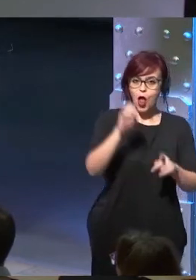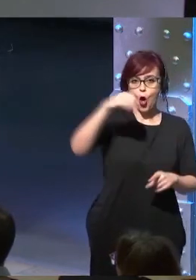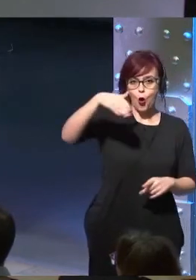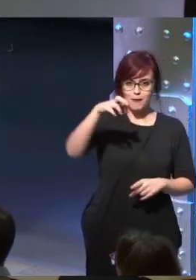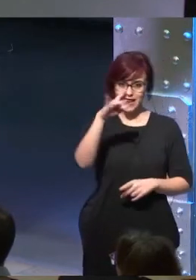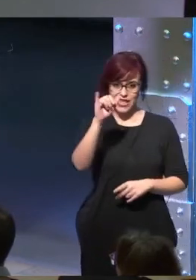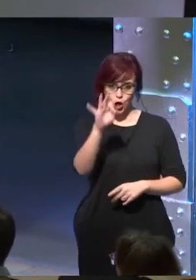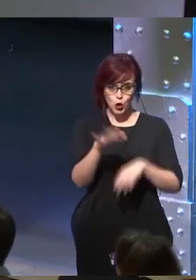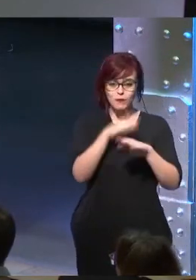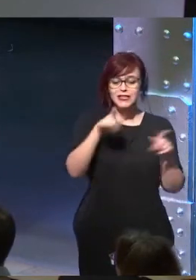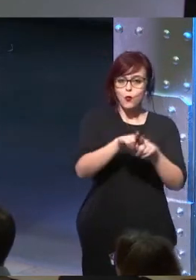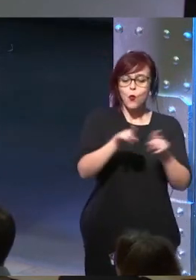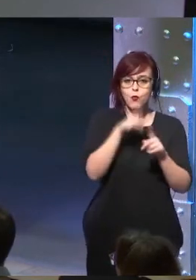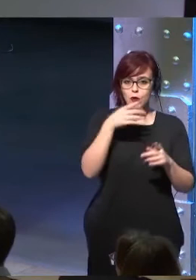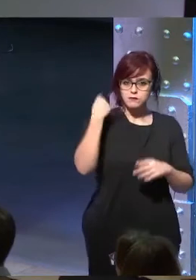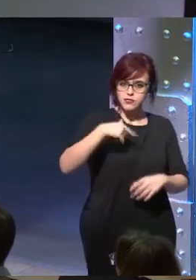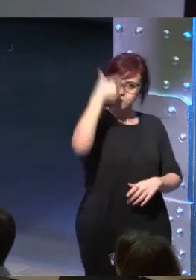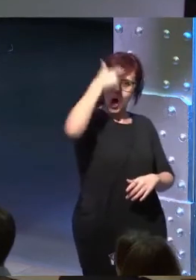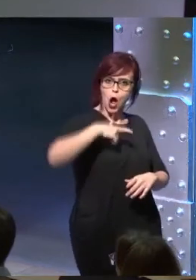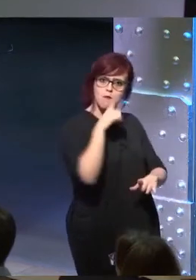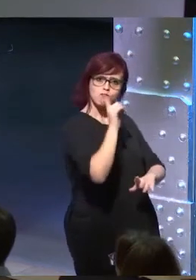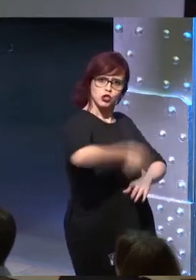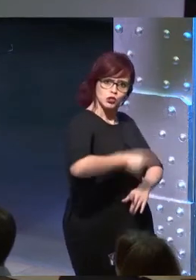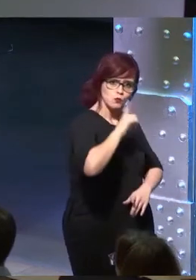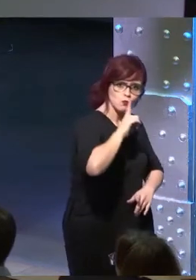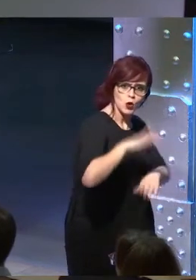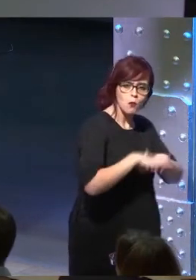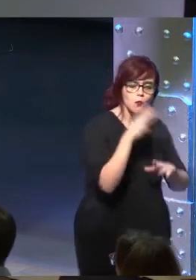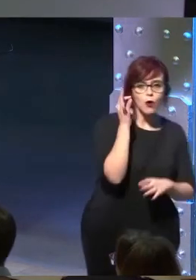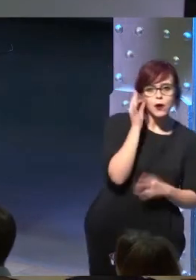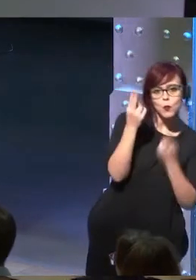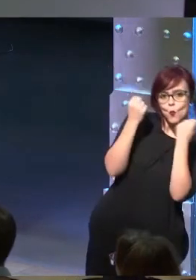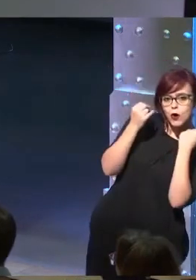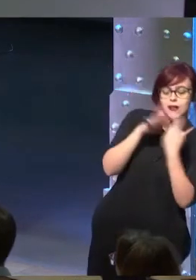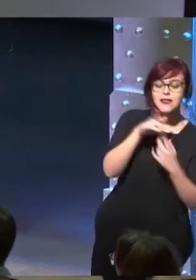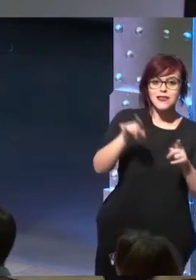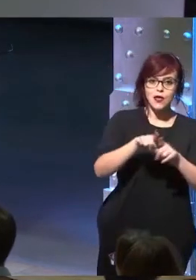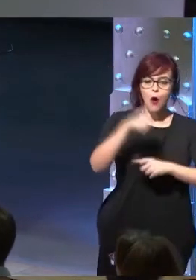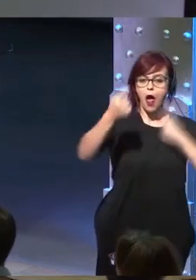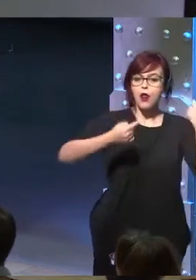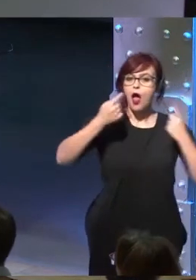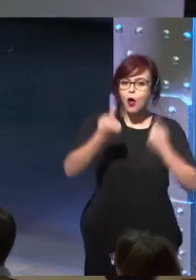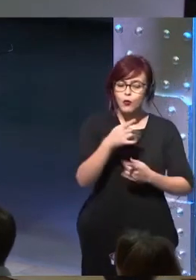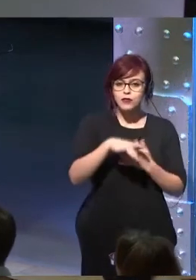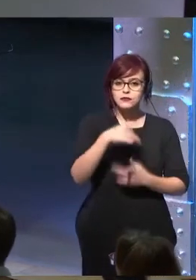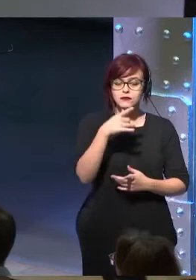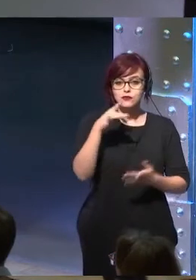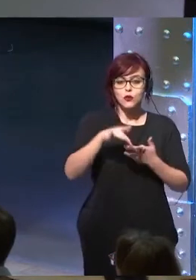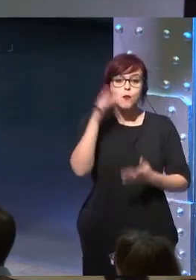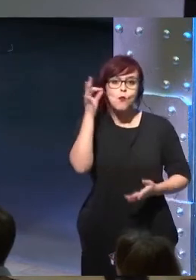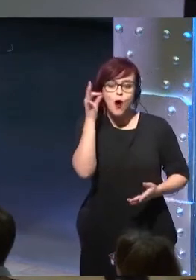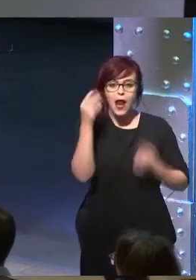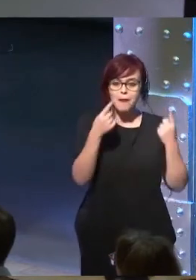woman and some of the ways in which women's voices are not publicly heard in our